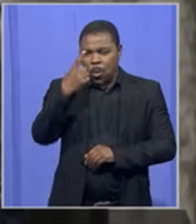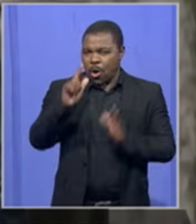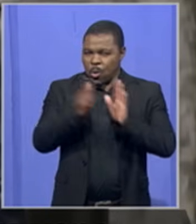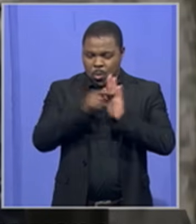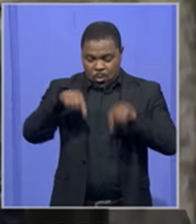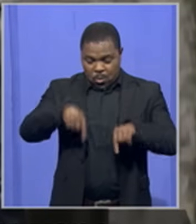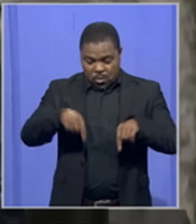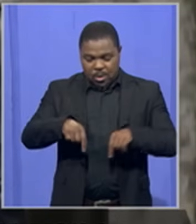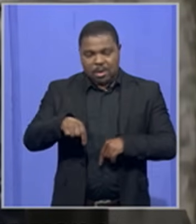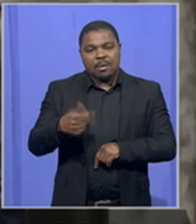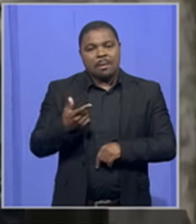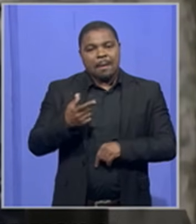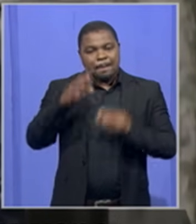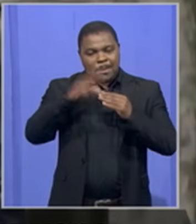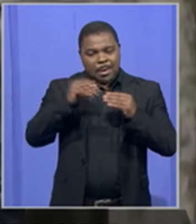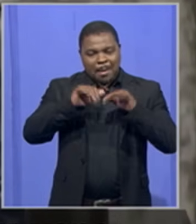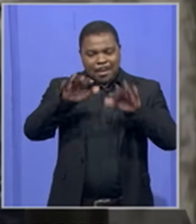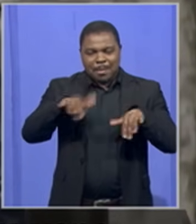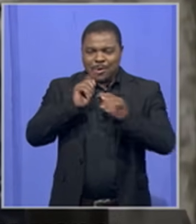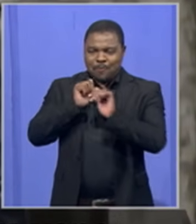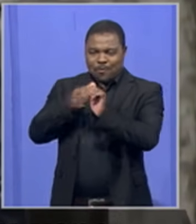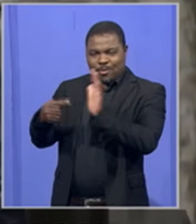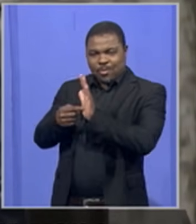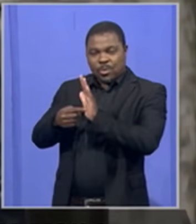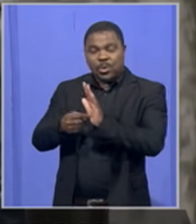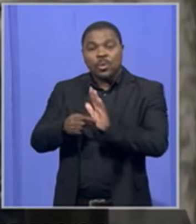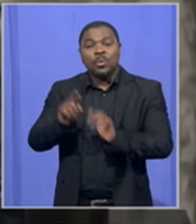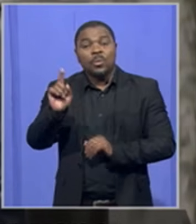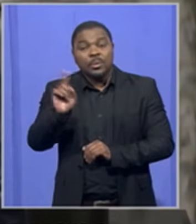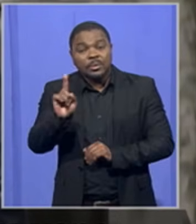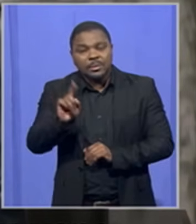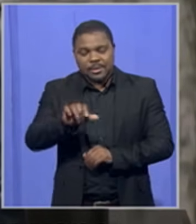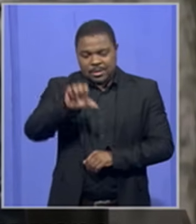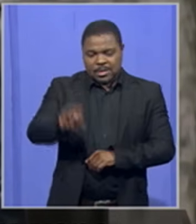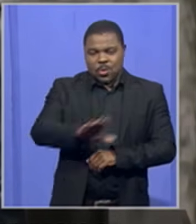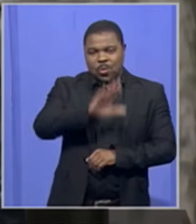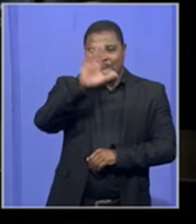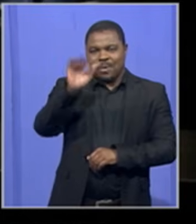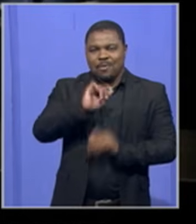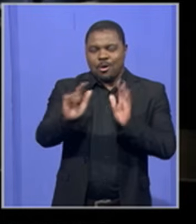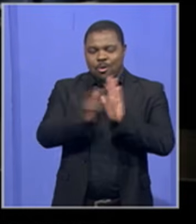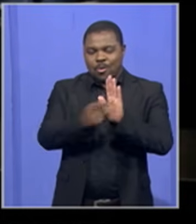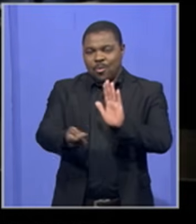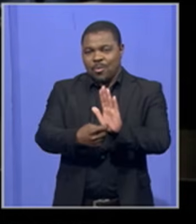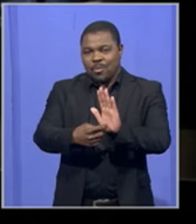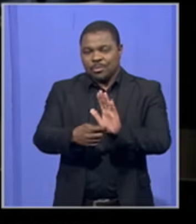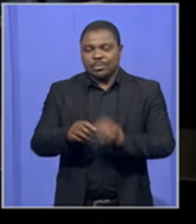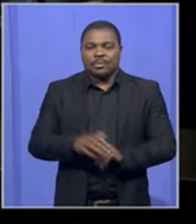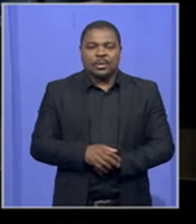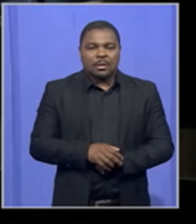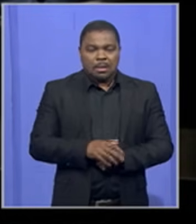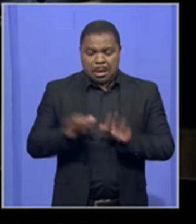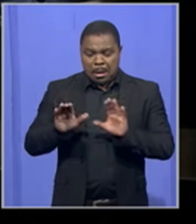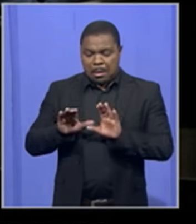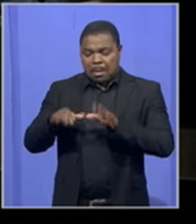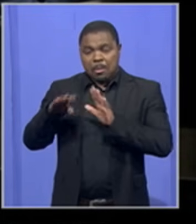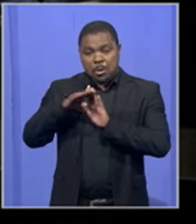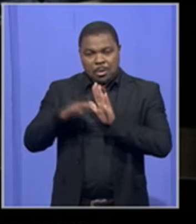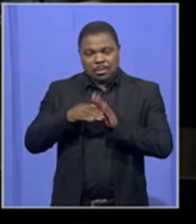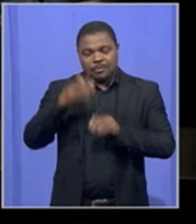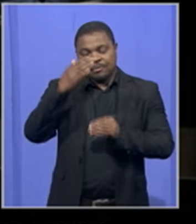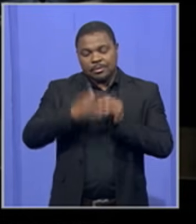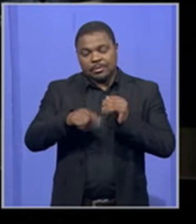of Parliament. That is the Republic, the law of the Republic of South Africa. Lenane la komiti le solofetse go konosediwa